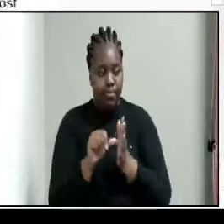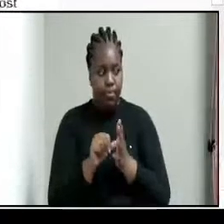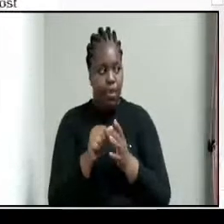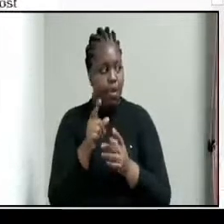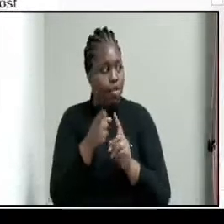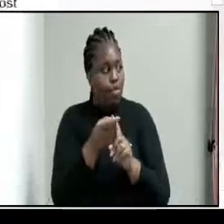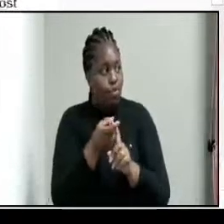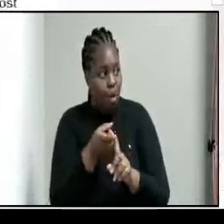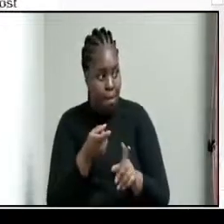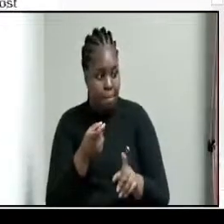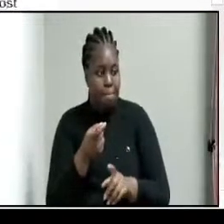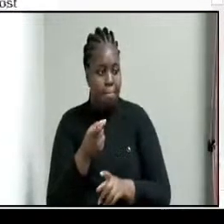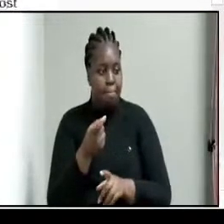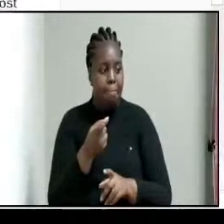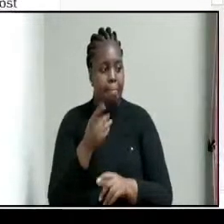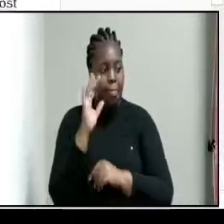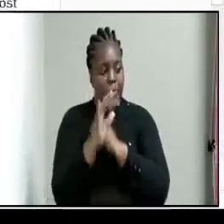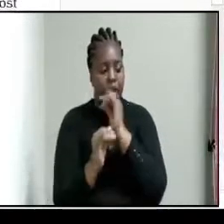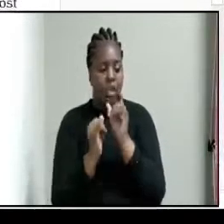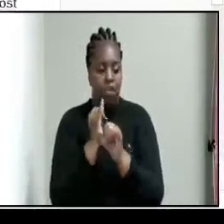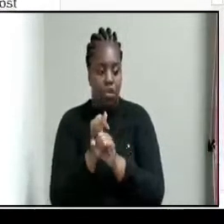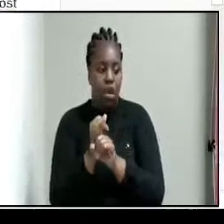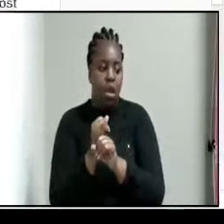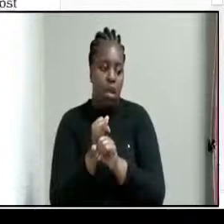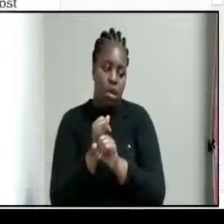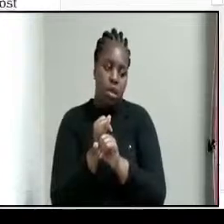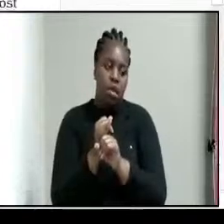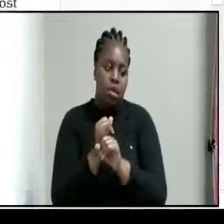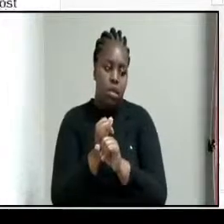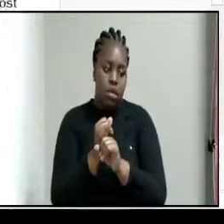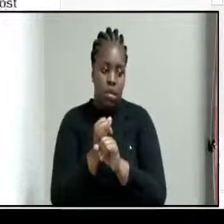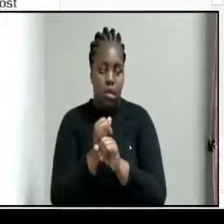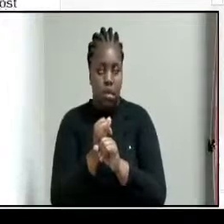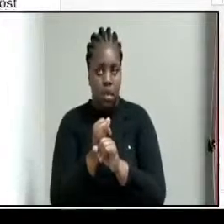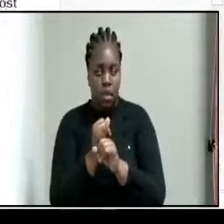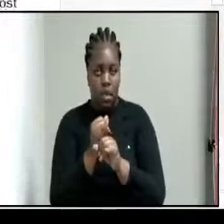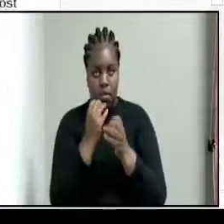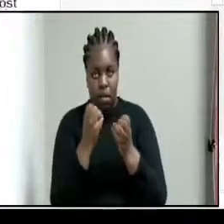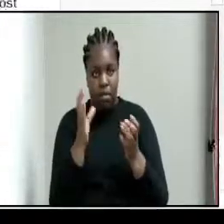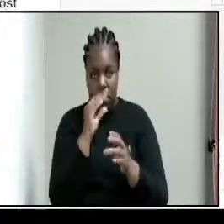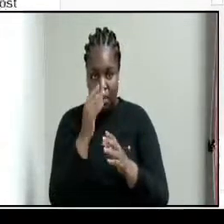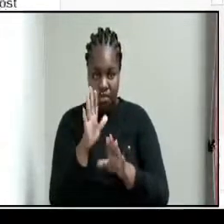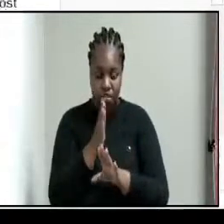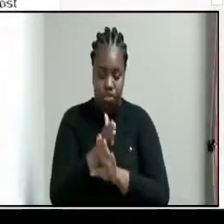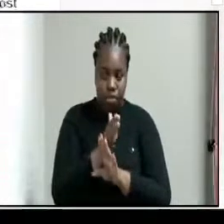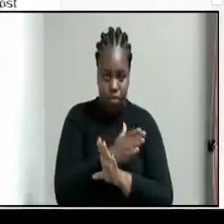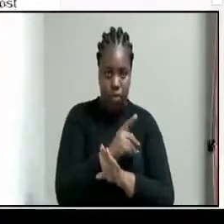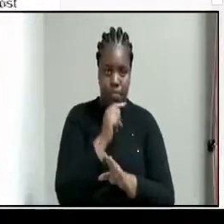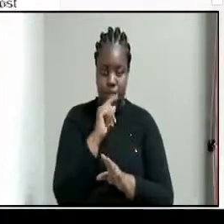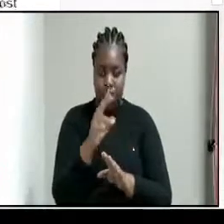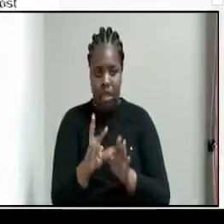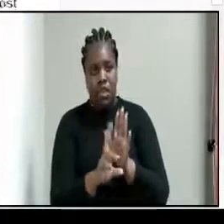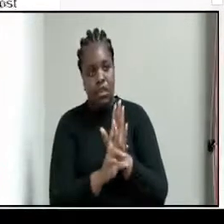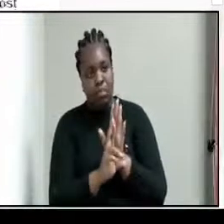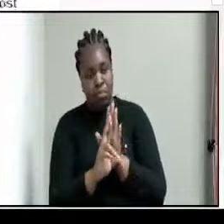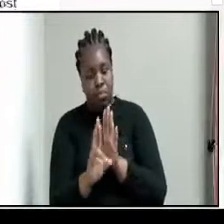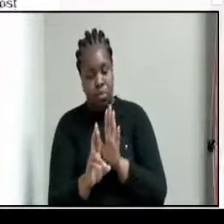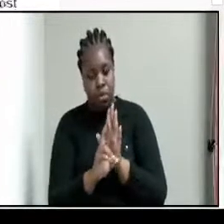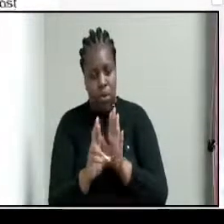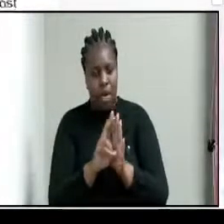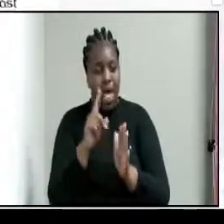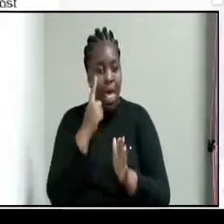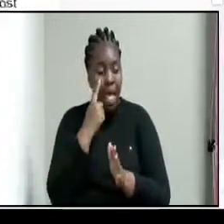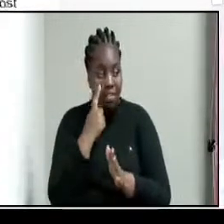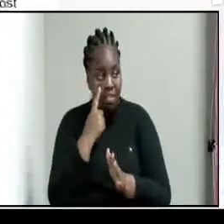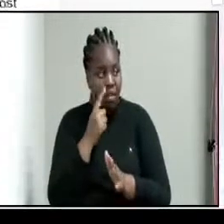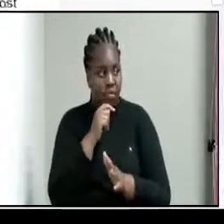drawn from international human rights instruments and customary international law, which I spoke about earlier, and represents the most prominent evidence of